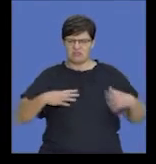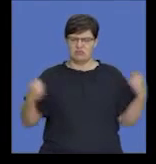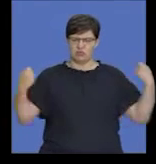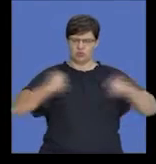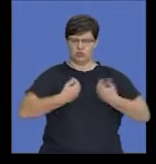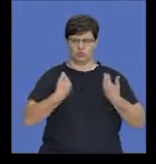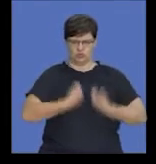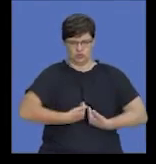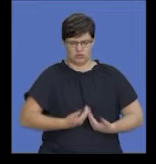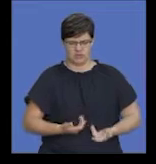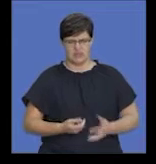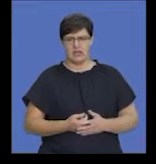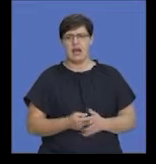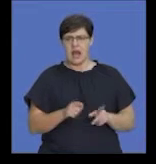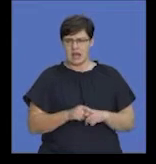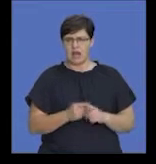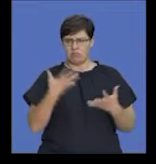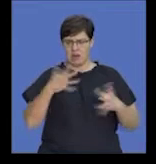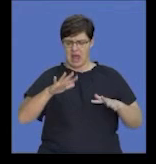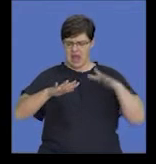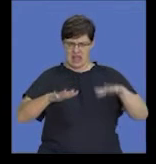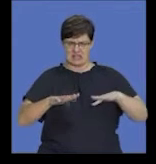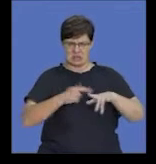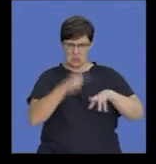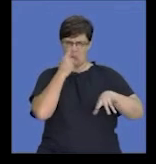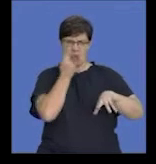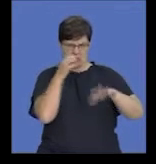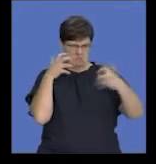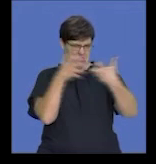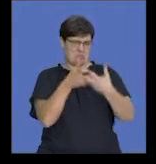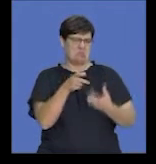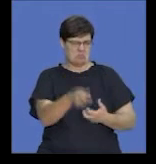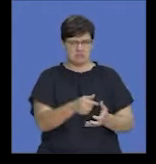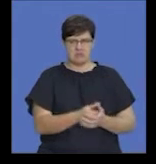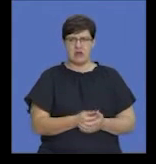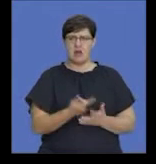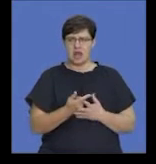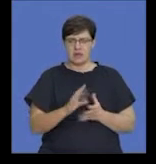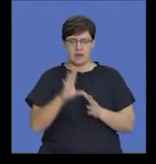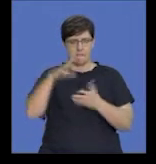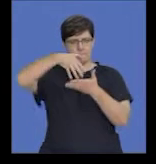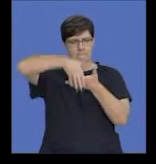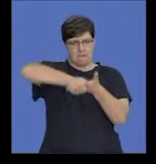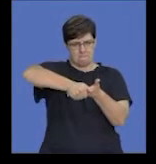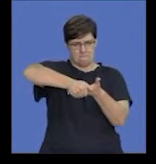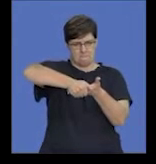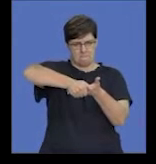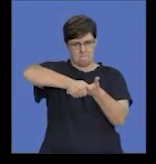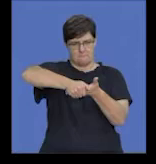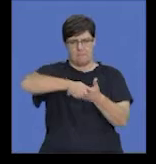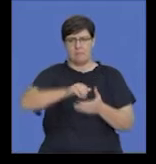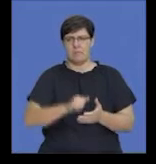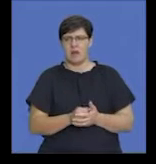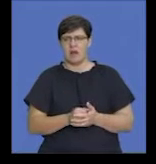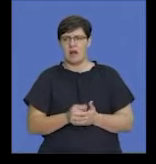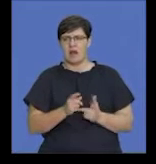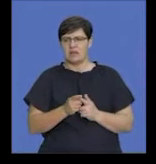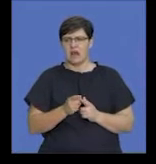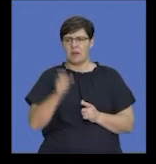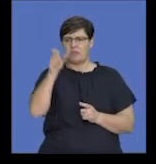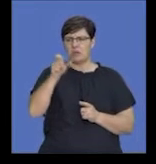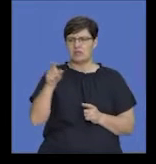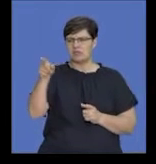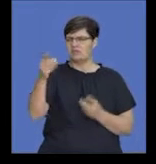a suit, and those look like very masculine hands to me. And then there's a clipboard here, and there's some very